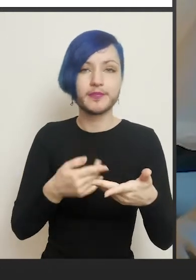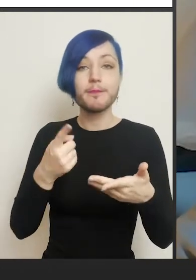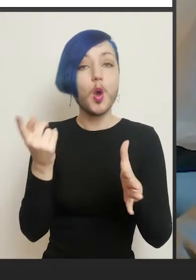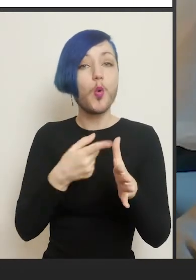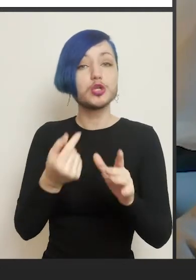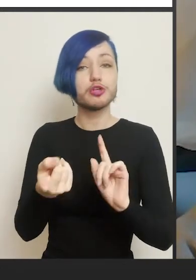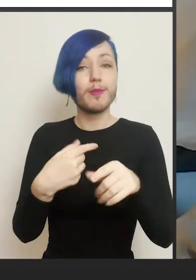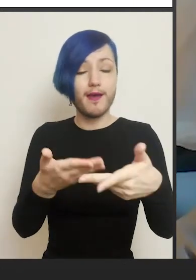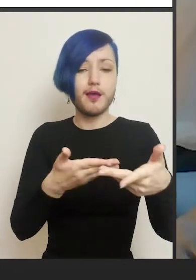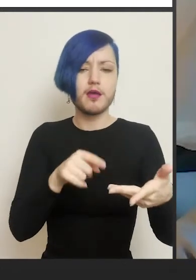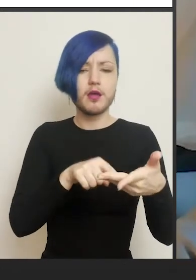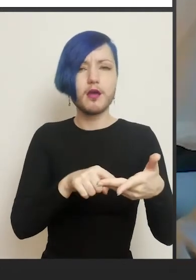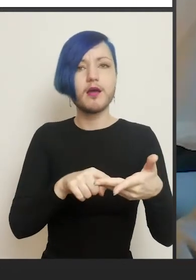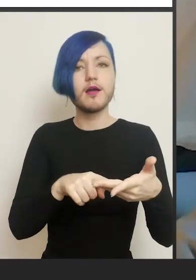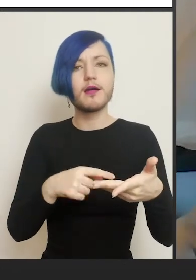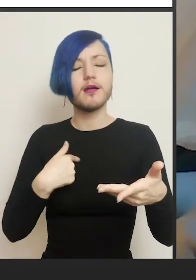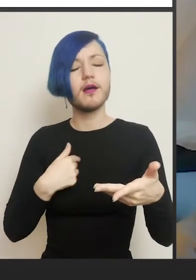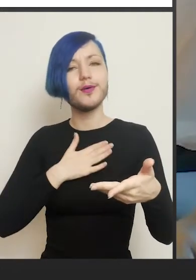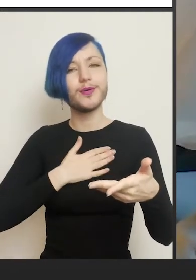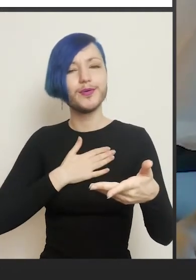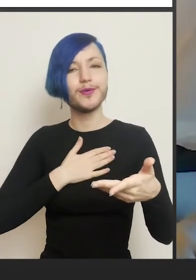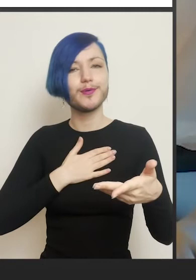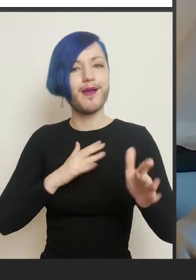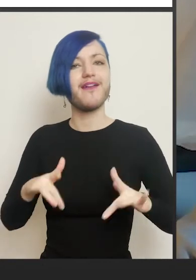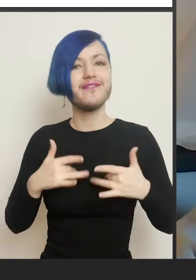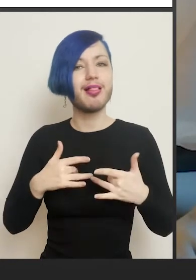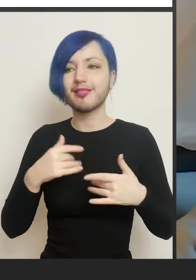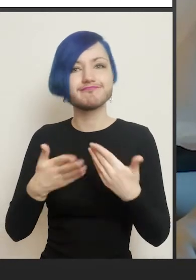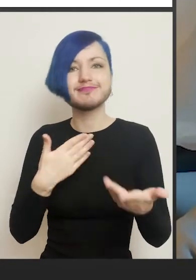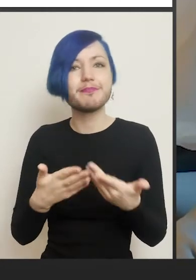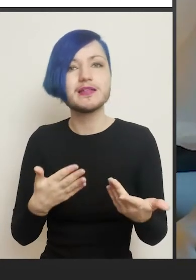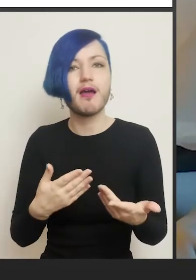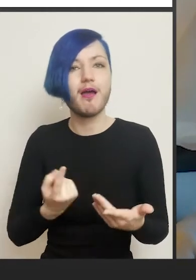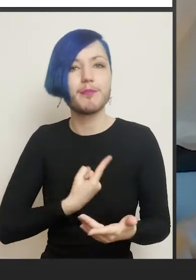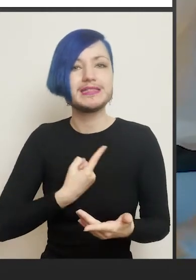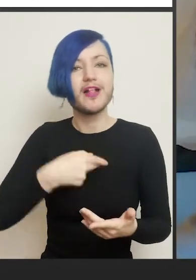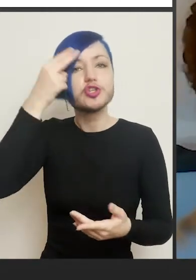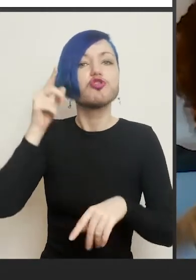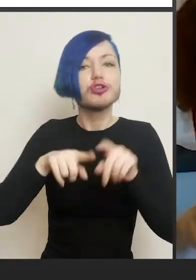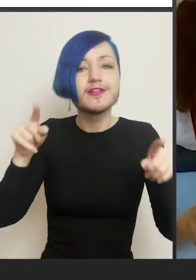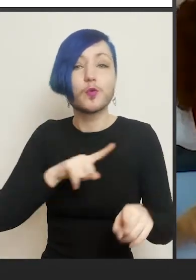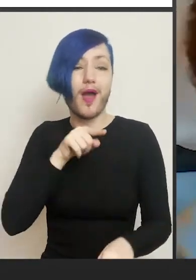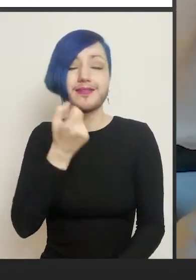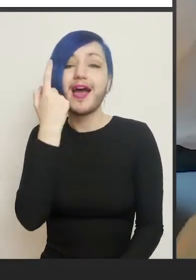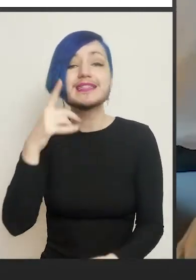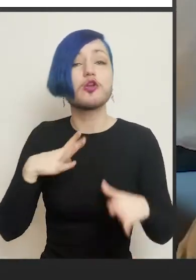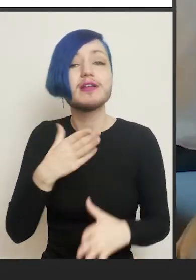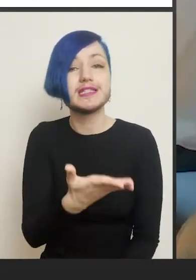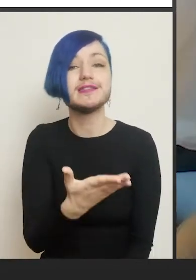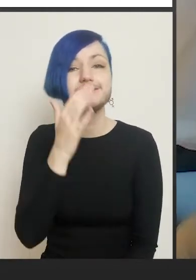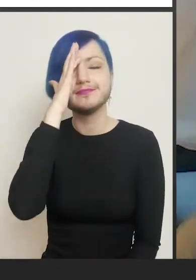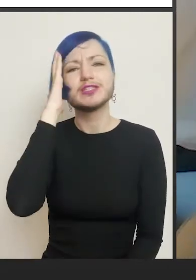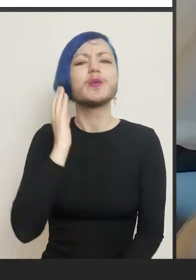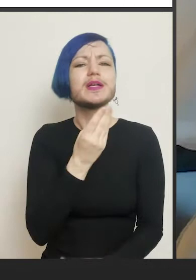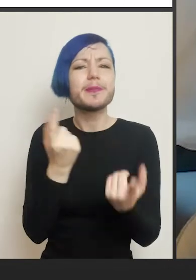was it made me feel as though it doesn't matter that I'm neurodivergent because they will already understand.